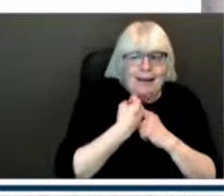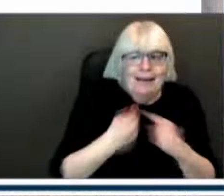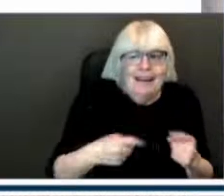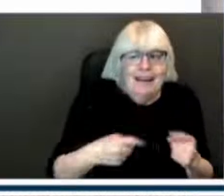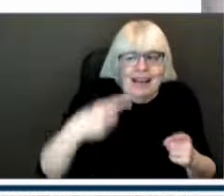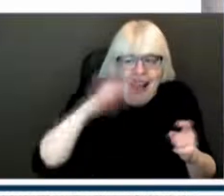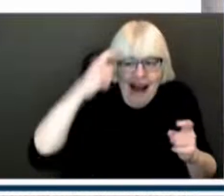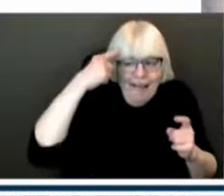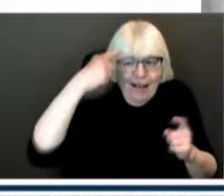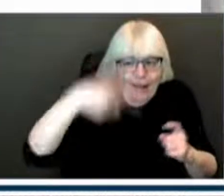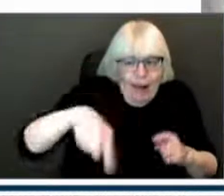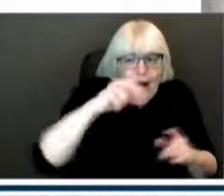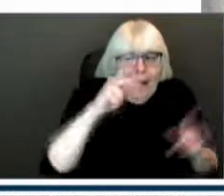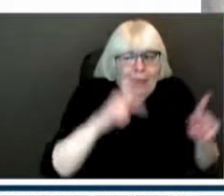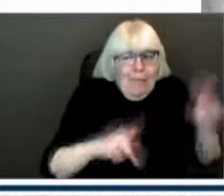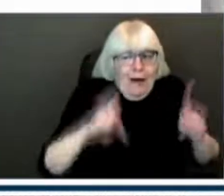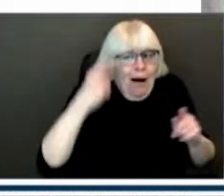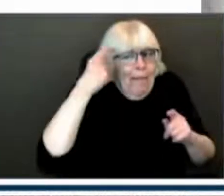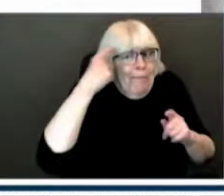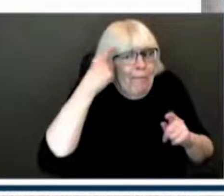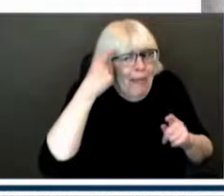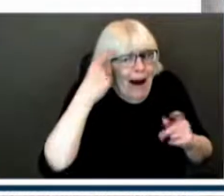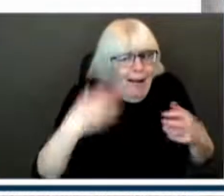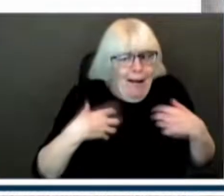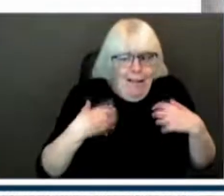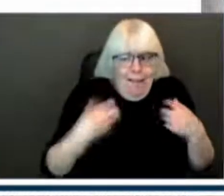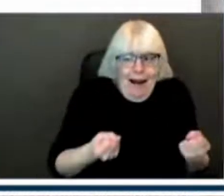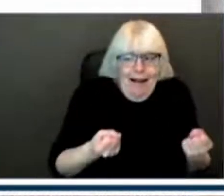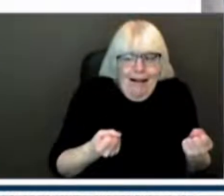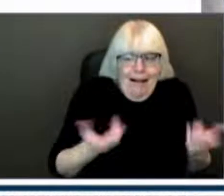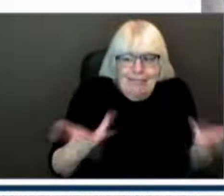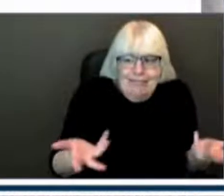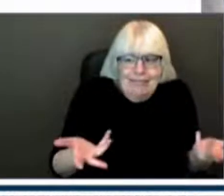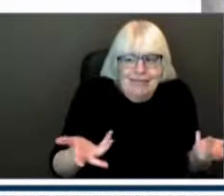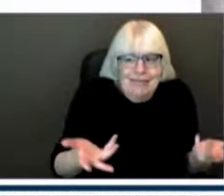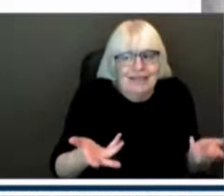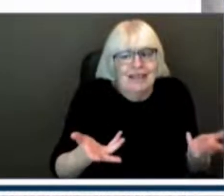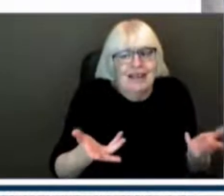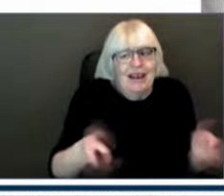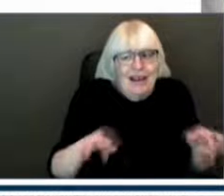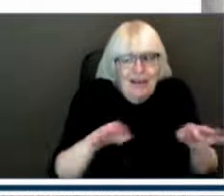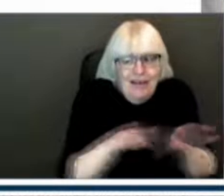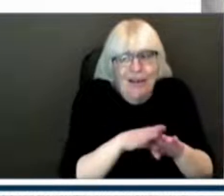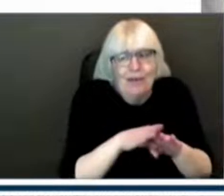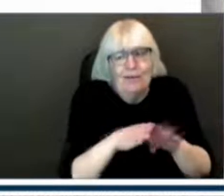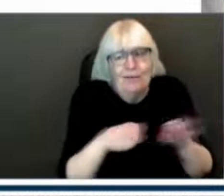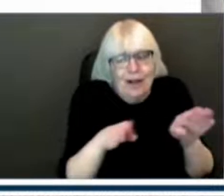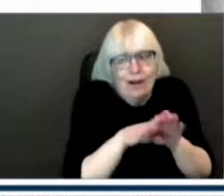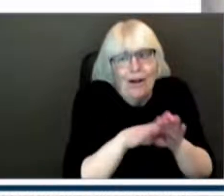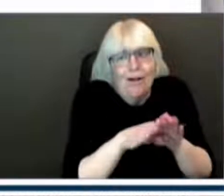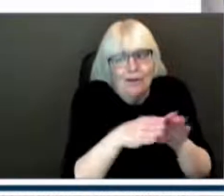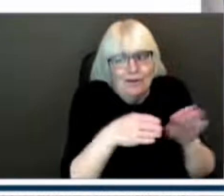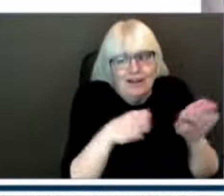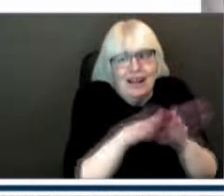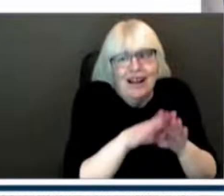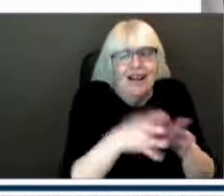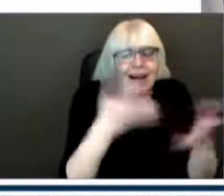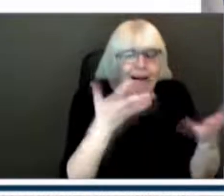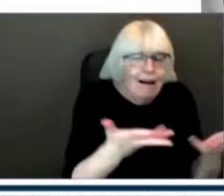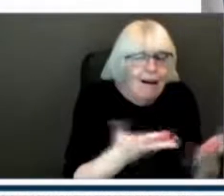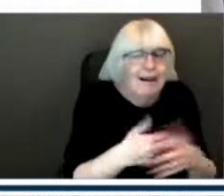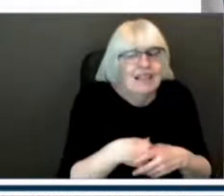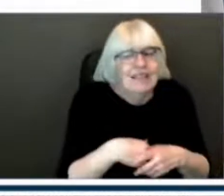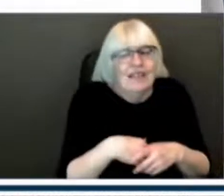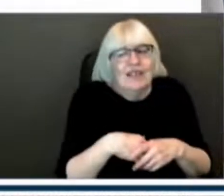and the impact of lockdowns and restrictions on Nova Scotians. Public health and Dr. Strang are looking at the